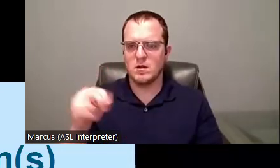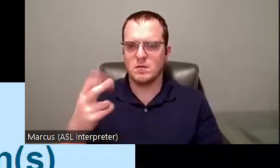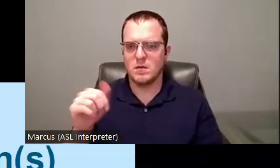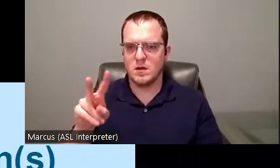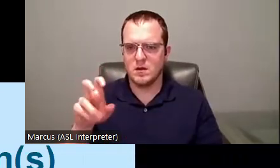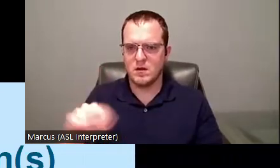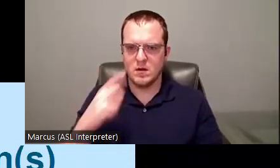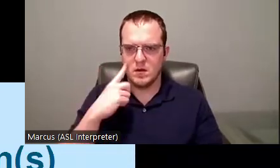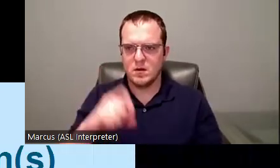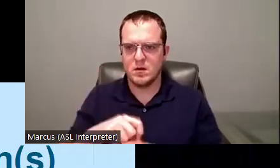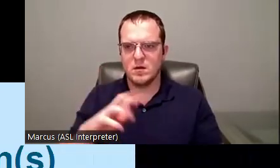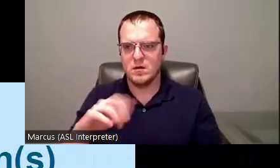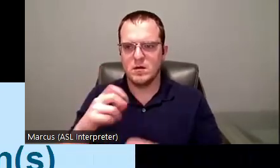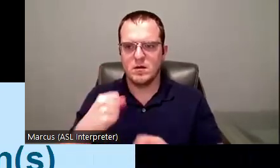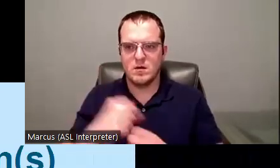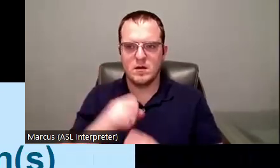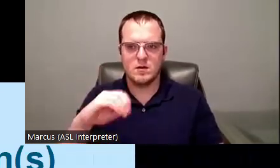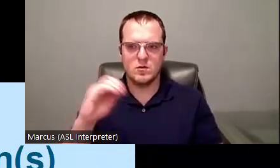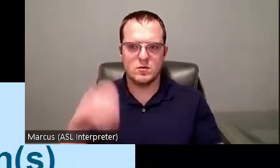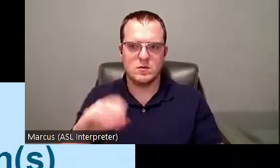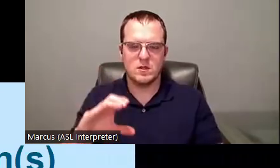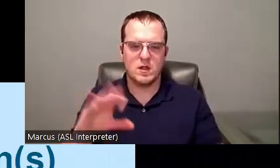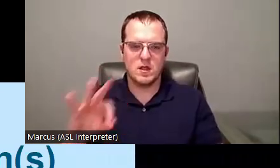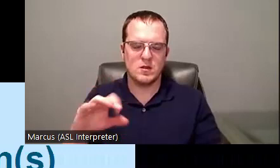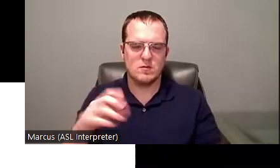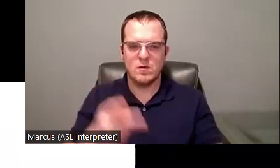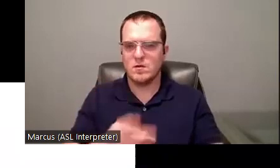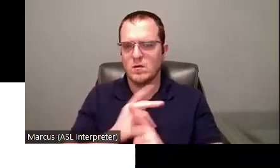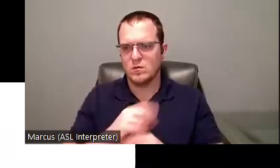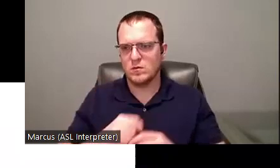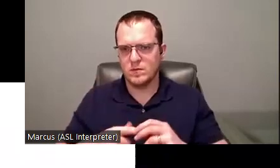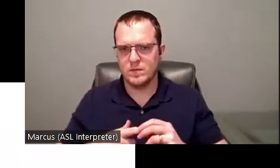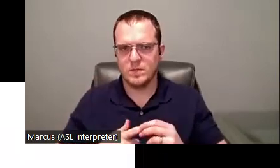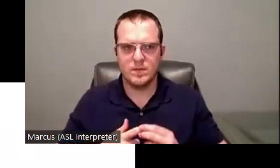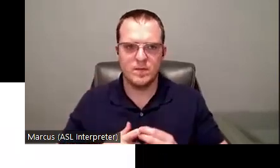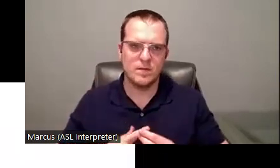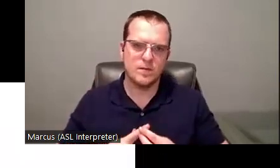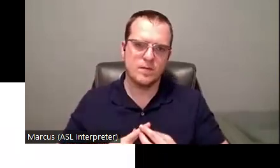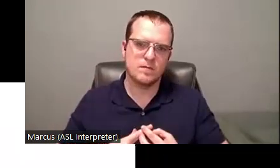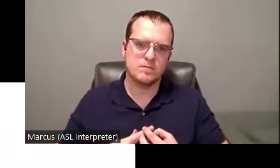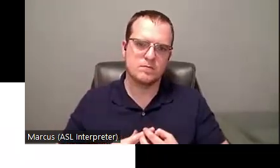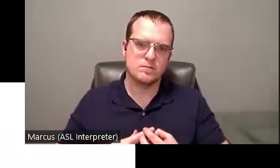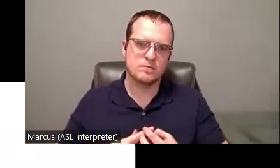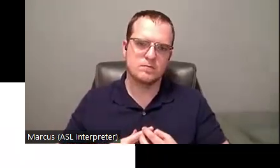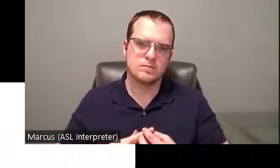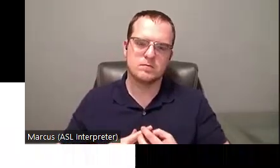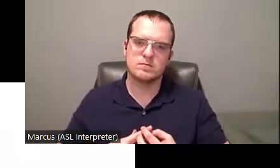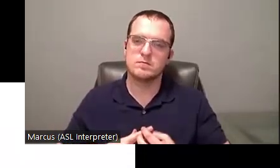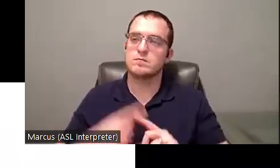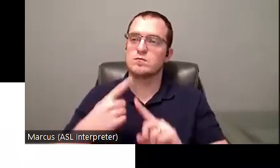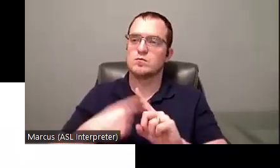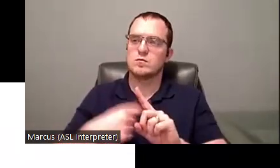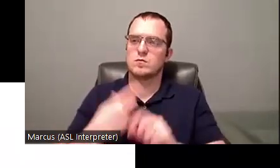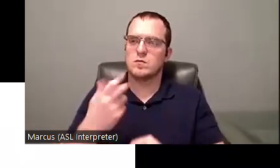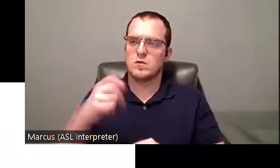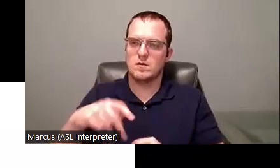a 40-year 0% cash flow loan. The This rental gap program loan request is only